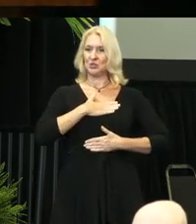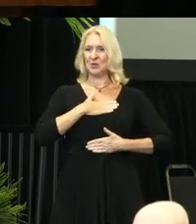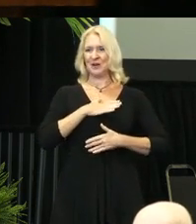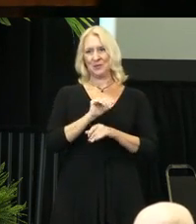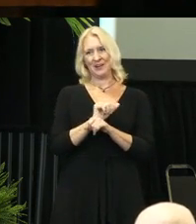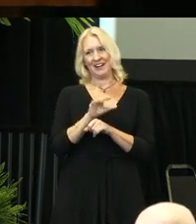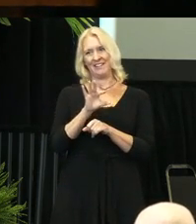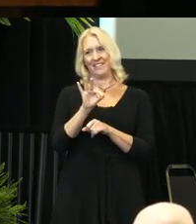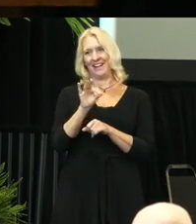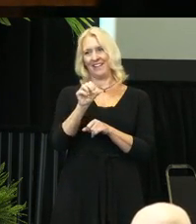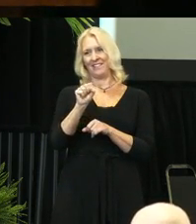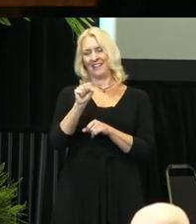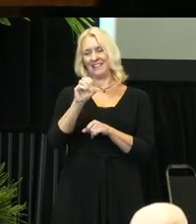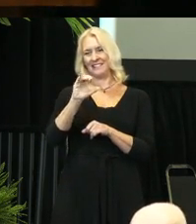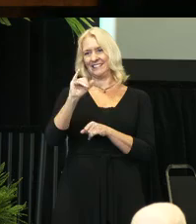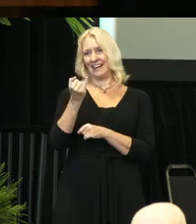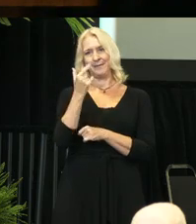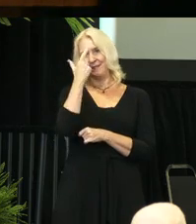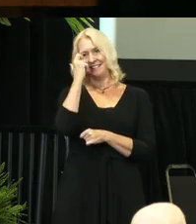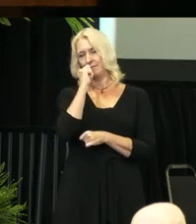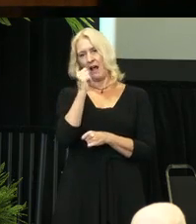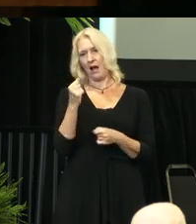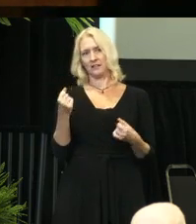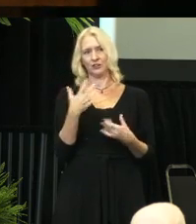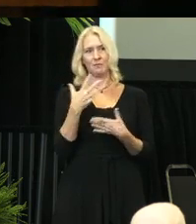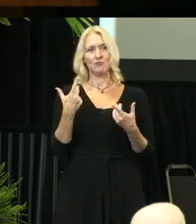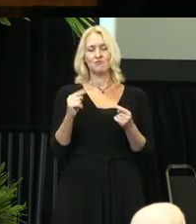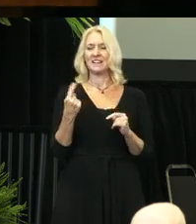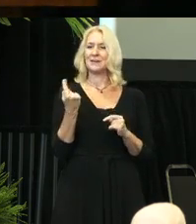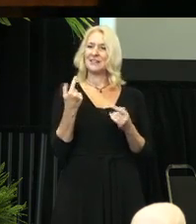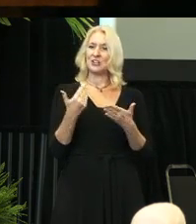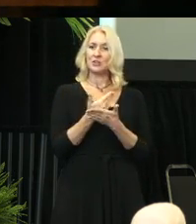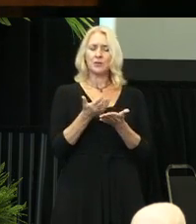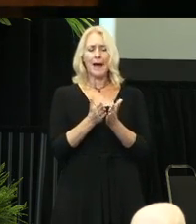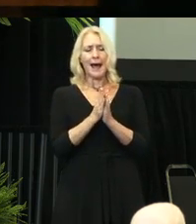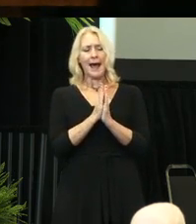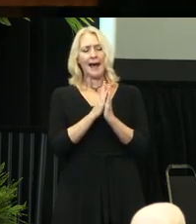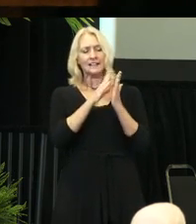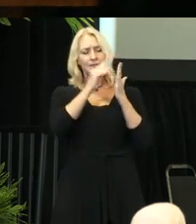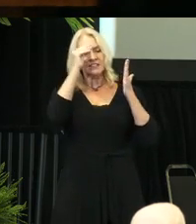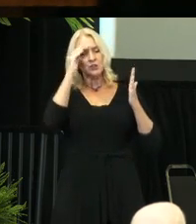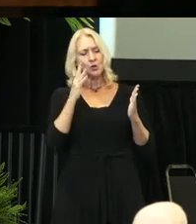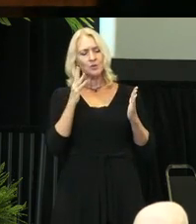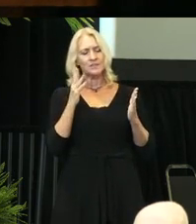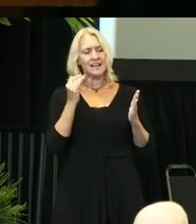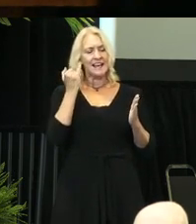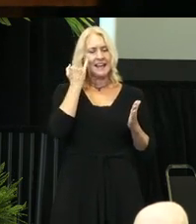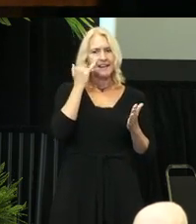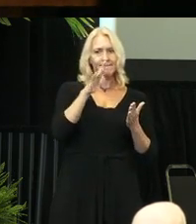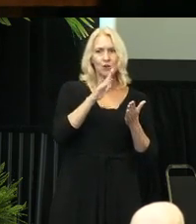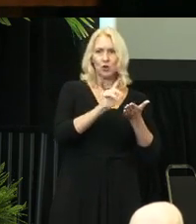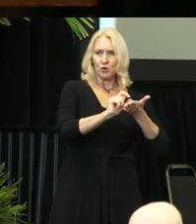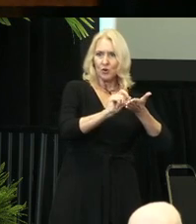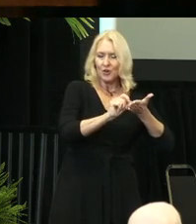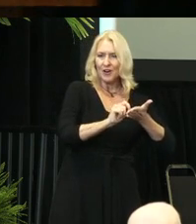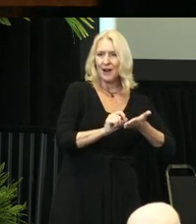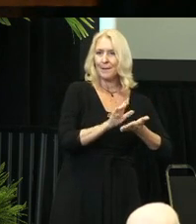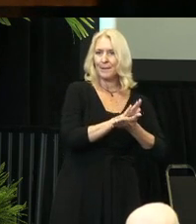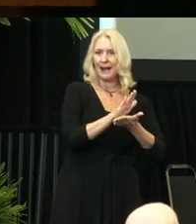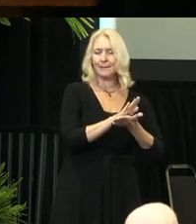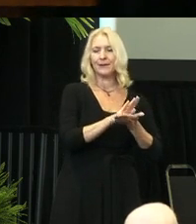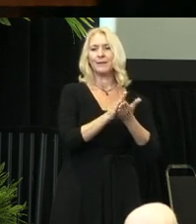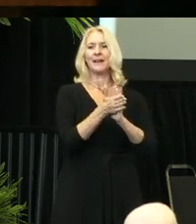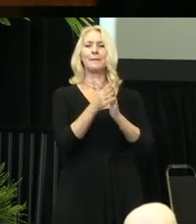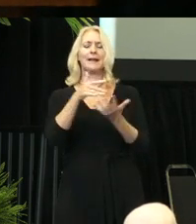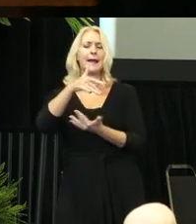anything here. So I asked my students, if your paper became an interactive display using images and